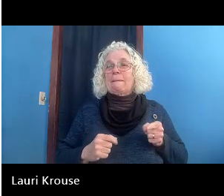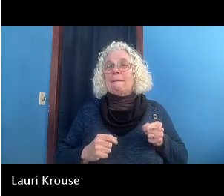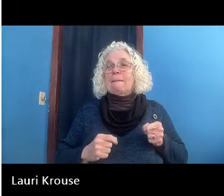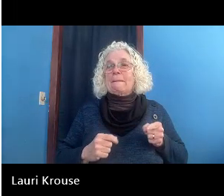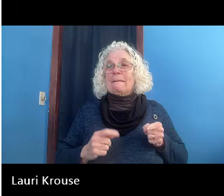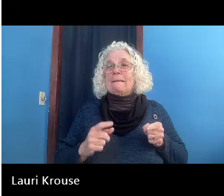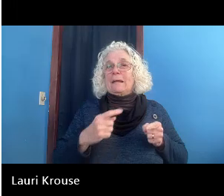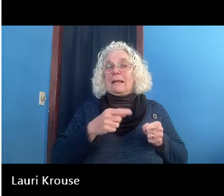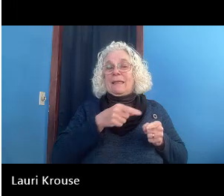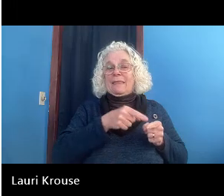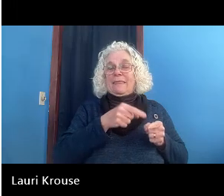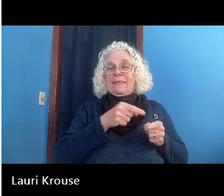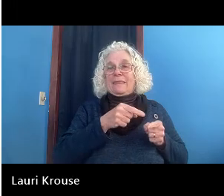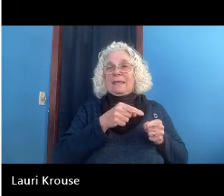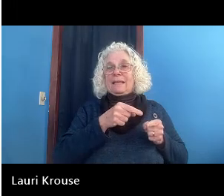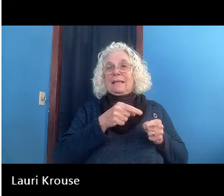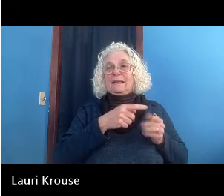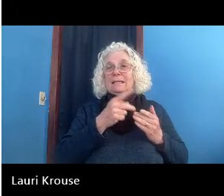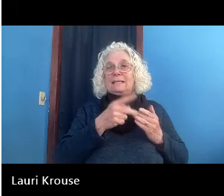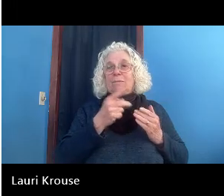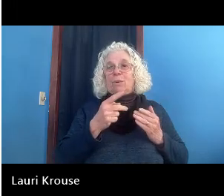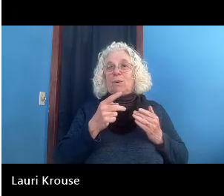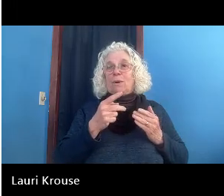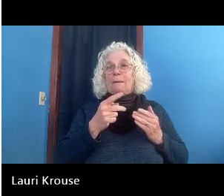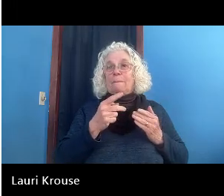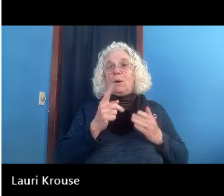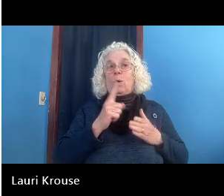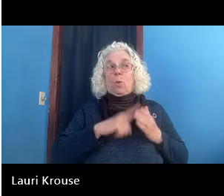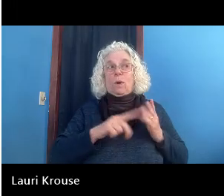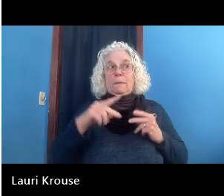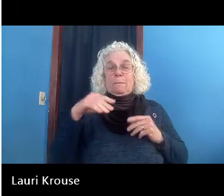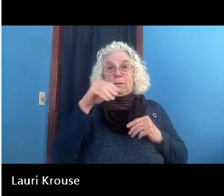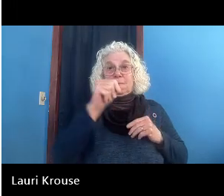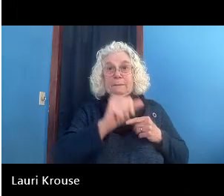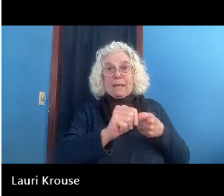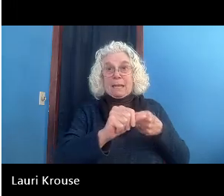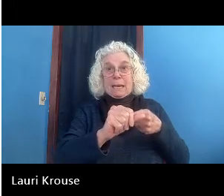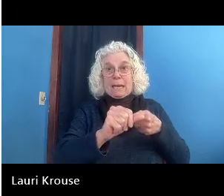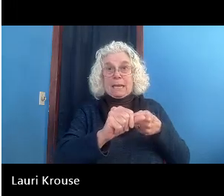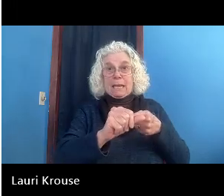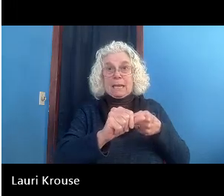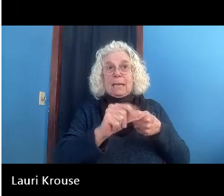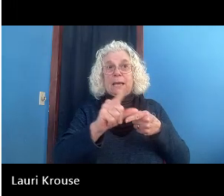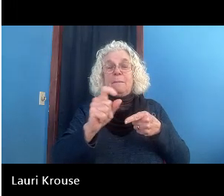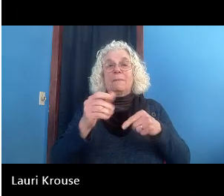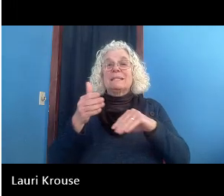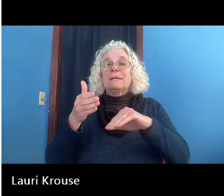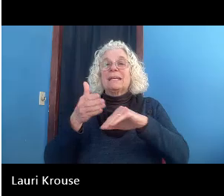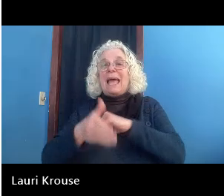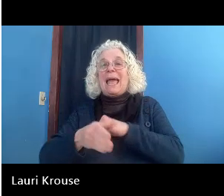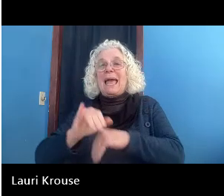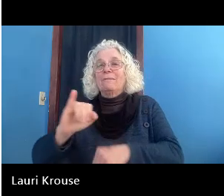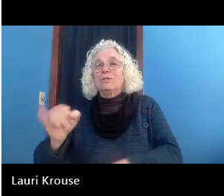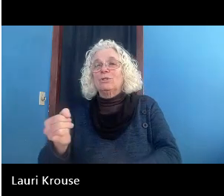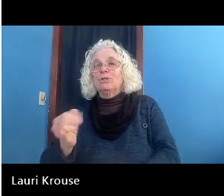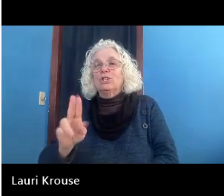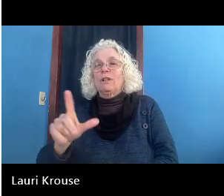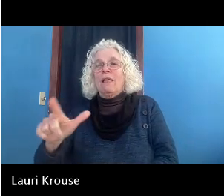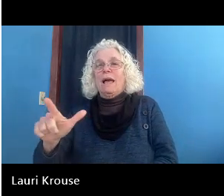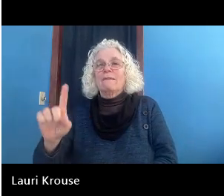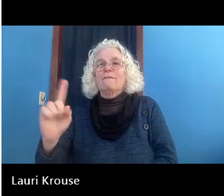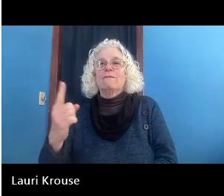way, is that the business expenditures have to be, post dated July 1st of